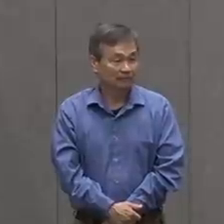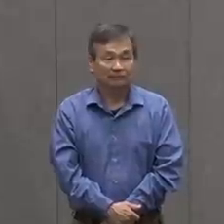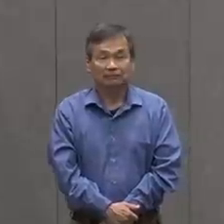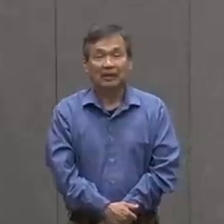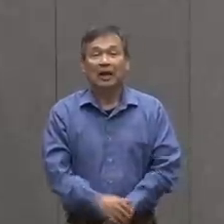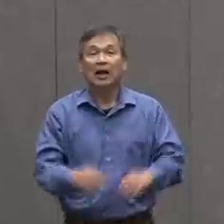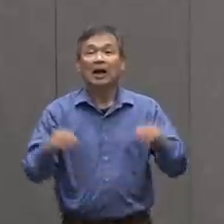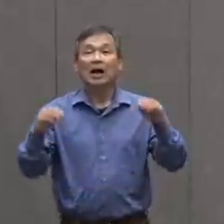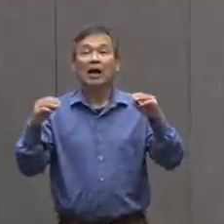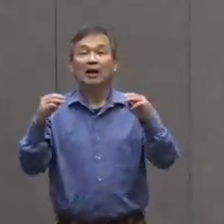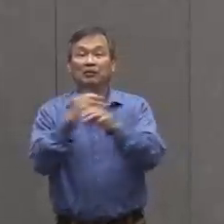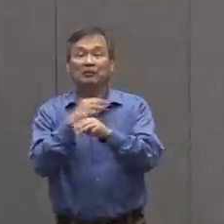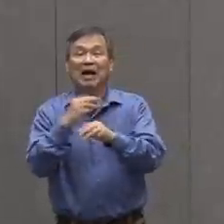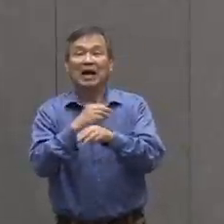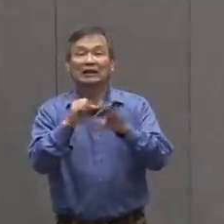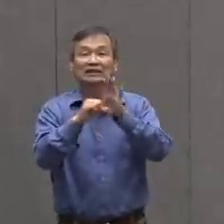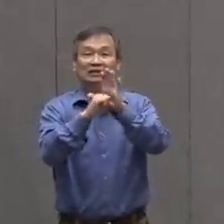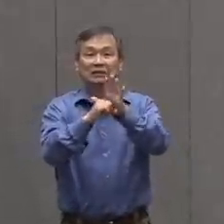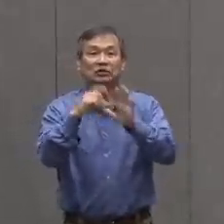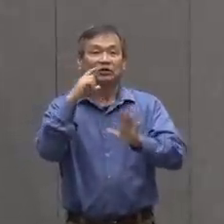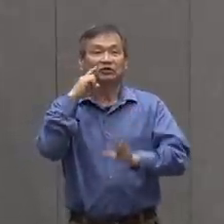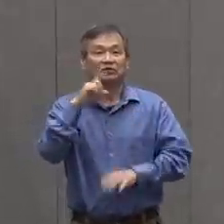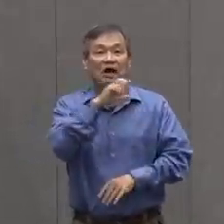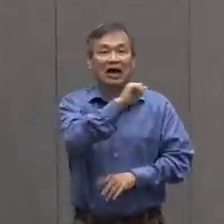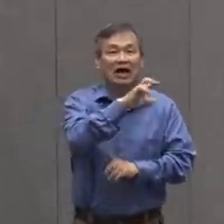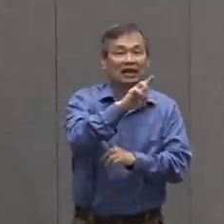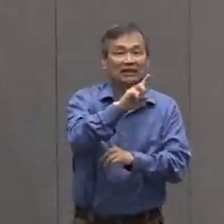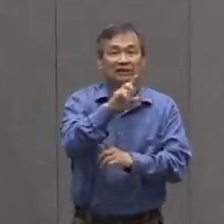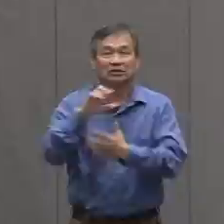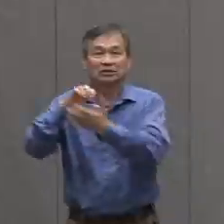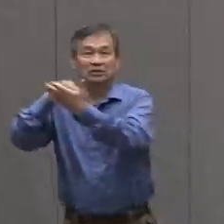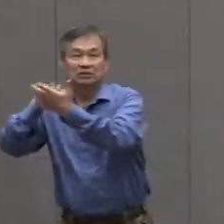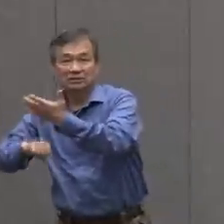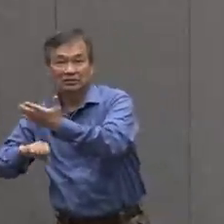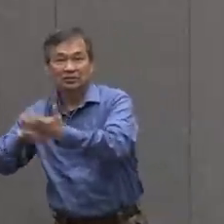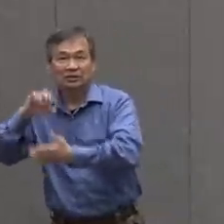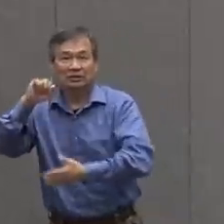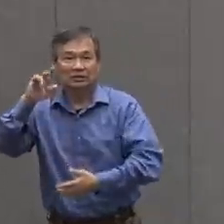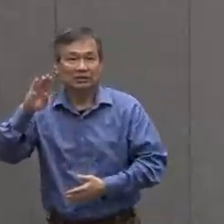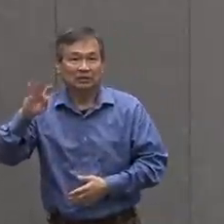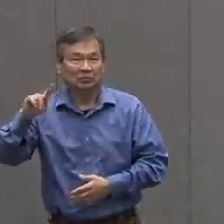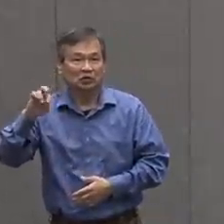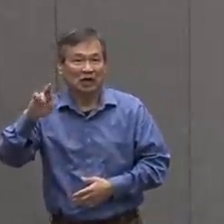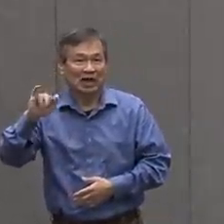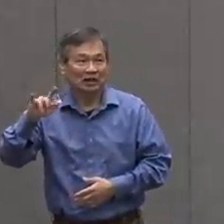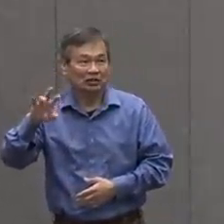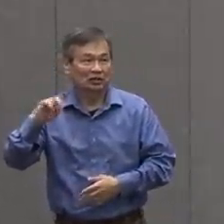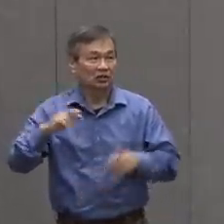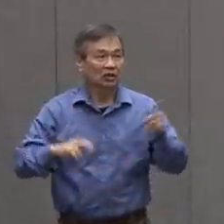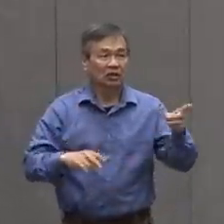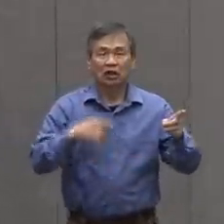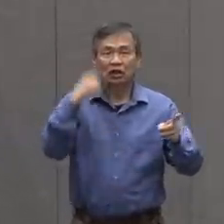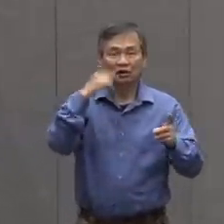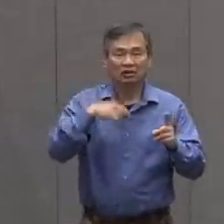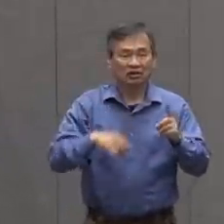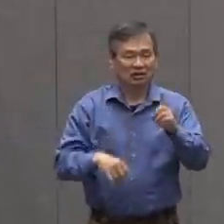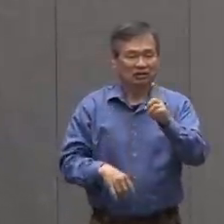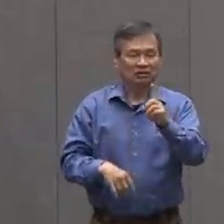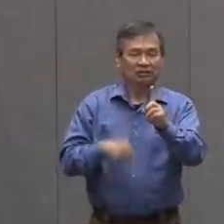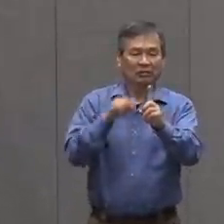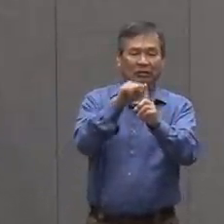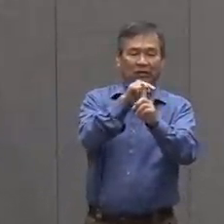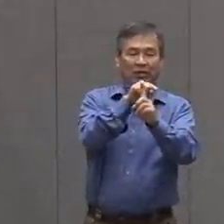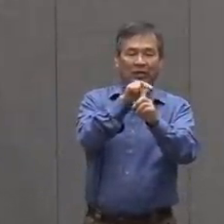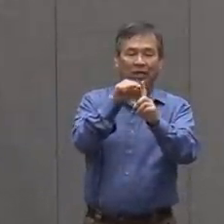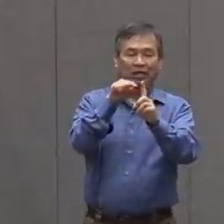for addition and subtraction. So remember, looks kind of like a small cross or a small